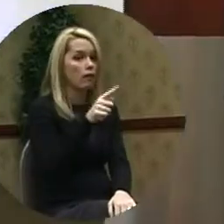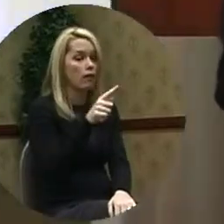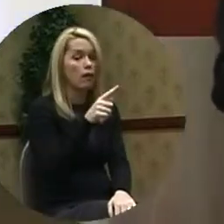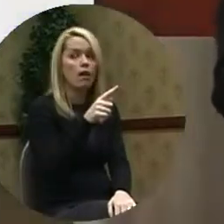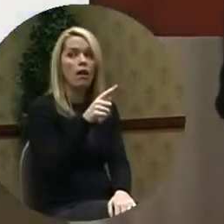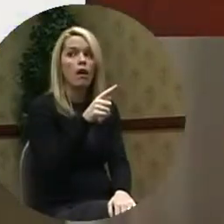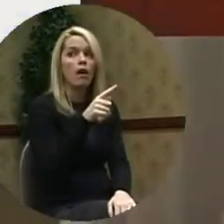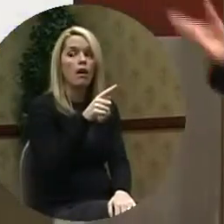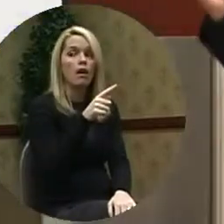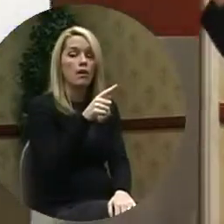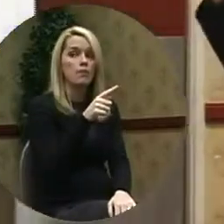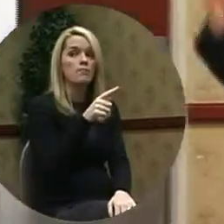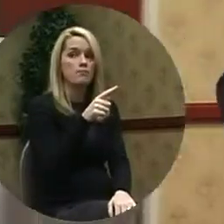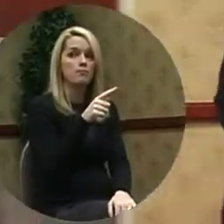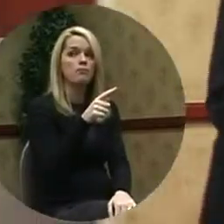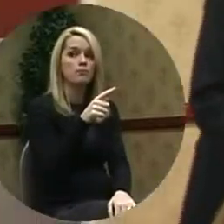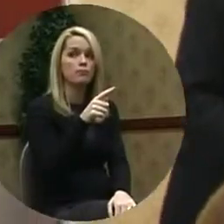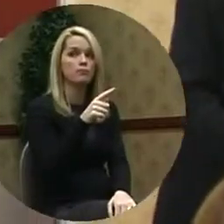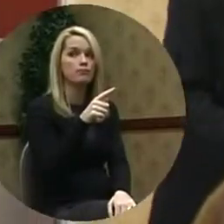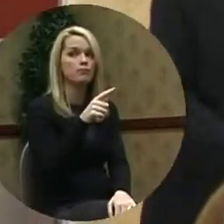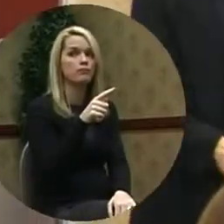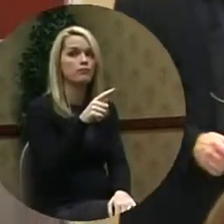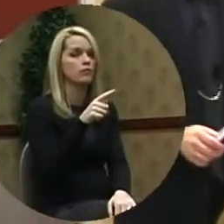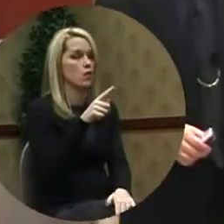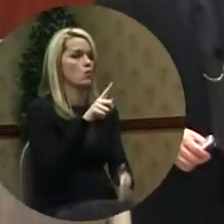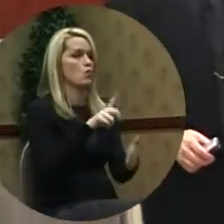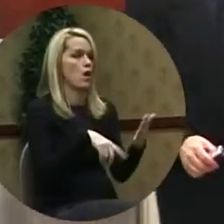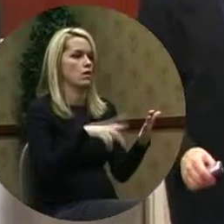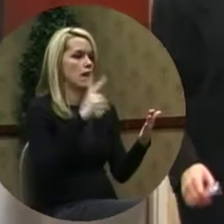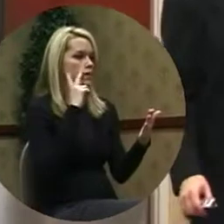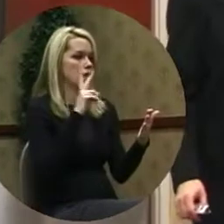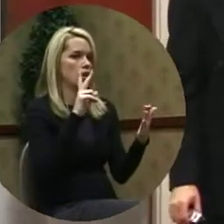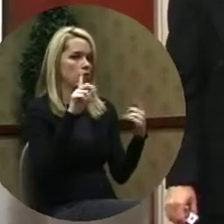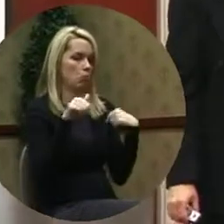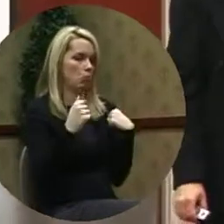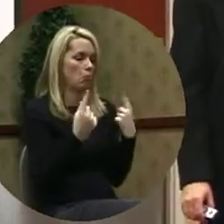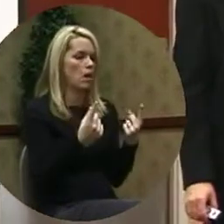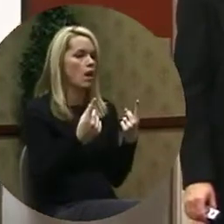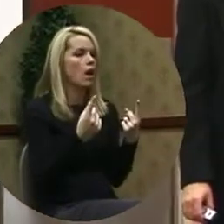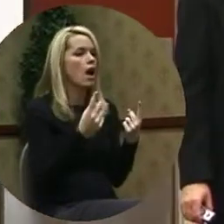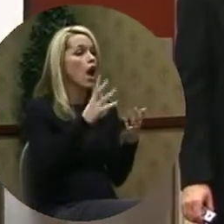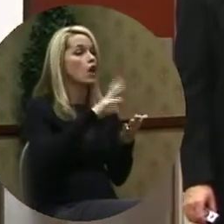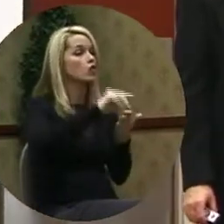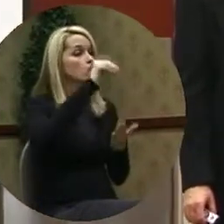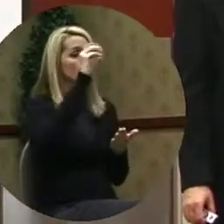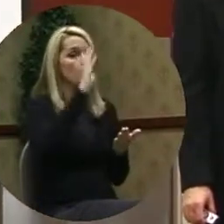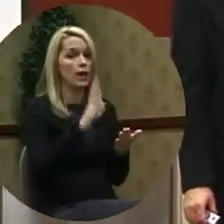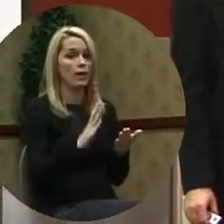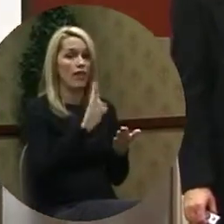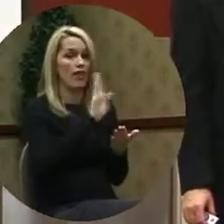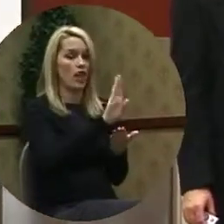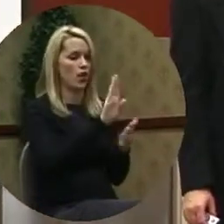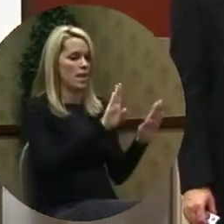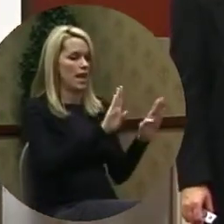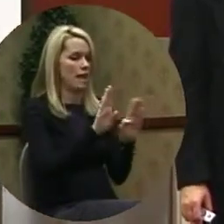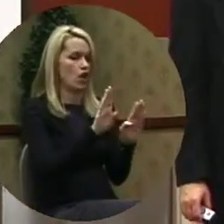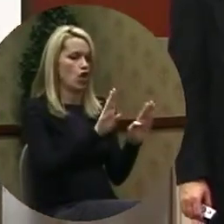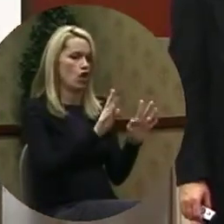for example, and I'll give you some ranges of what I've seen, if, for example, you have a student whose behavior is